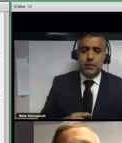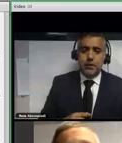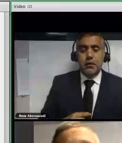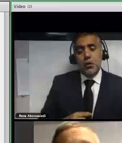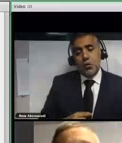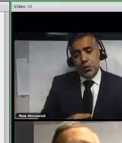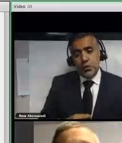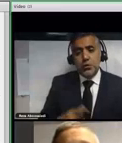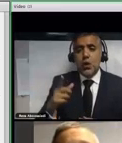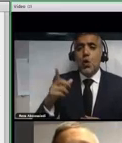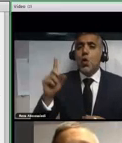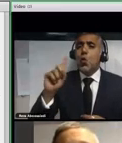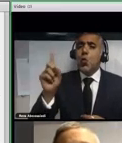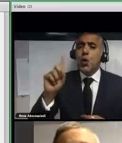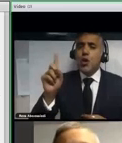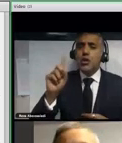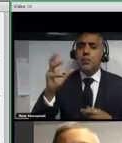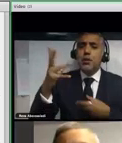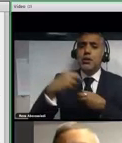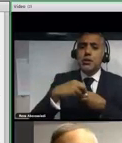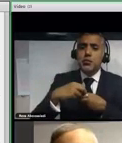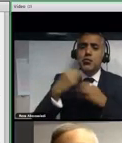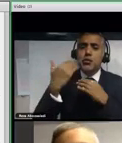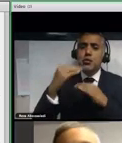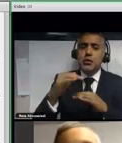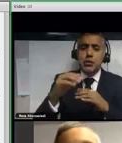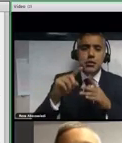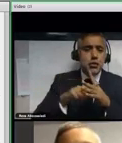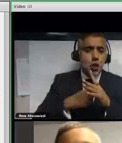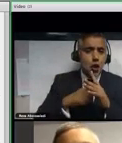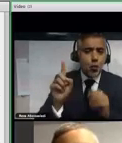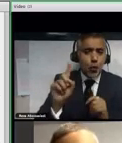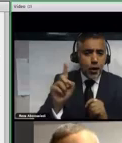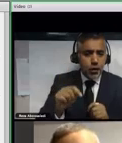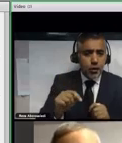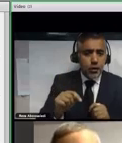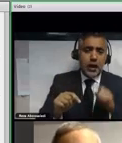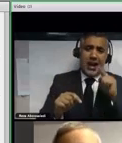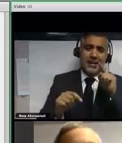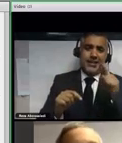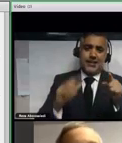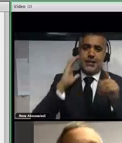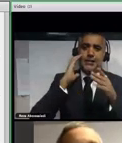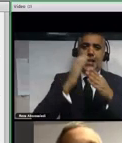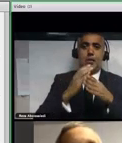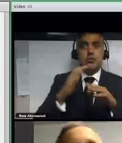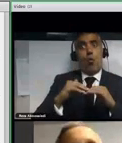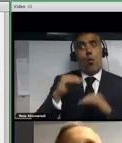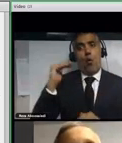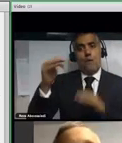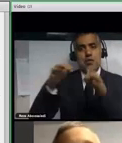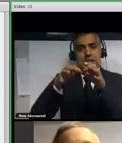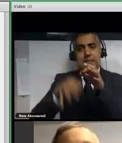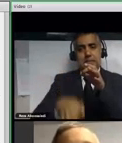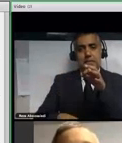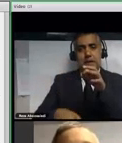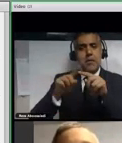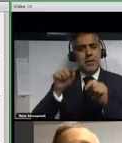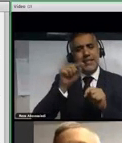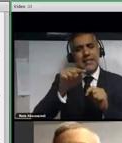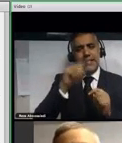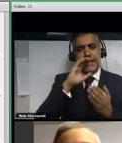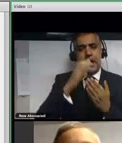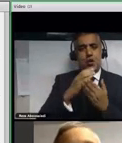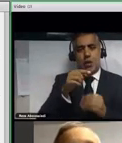well, where do participation restrictions kick in? So in this diagram, and this is of course oversimplified, but in this diagram,